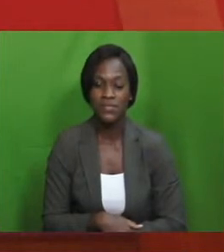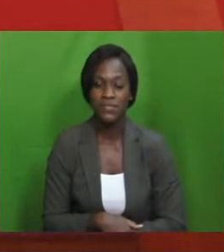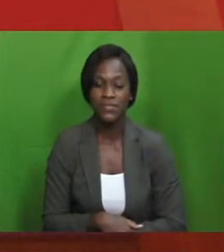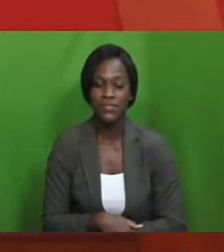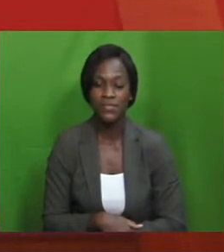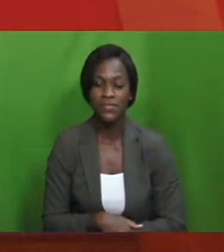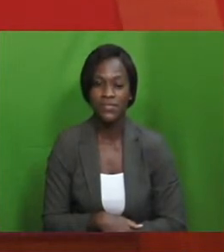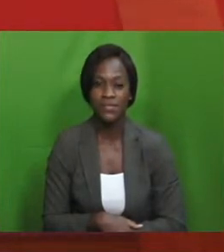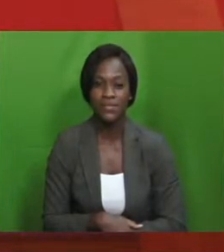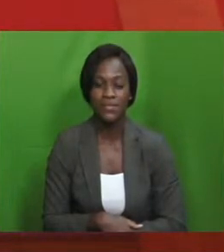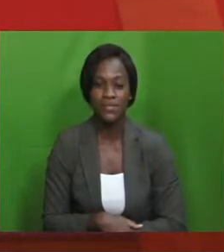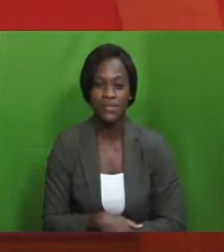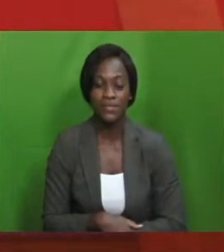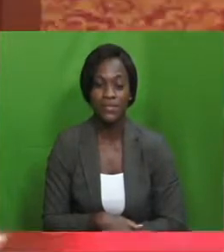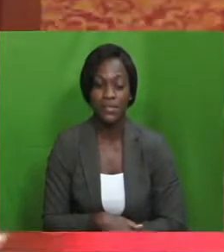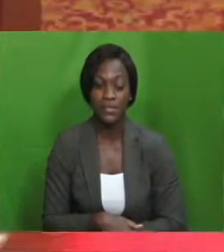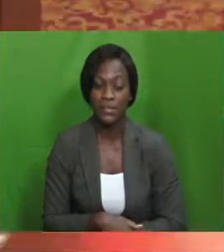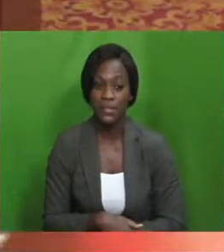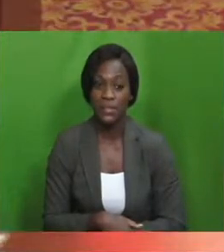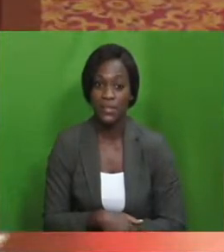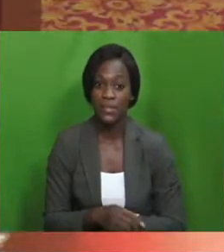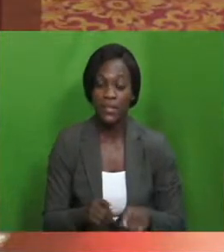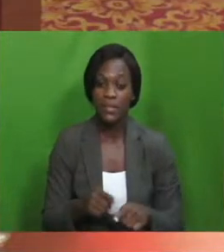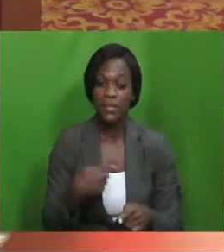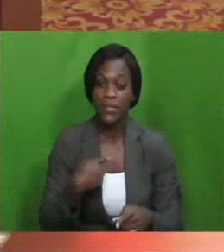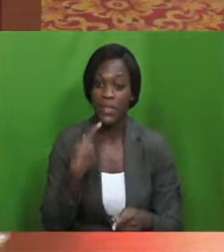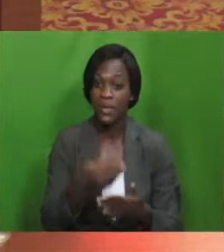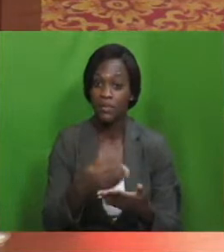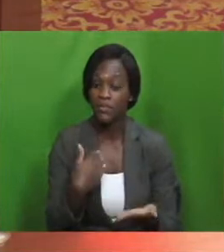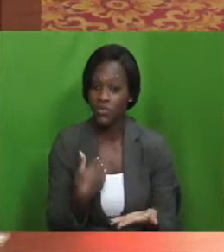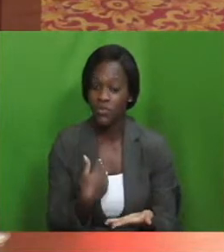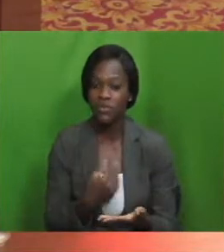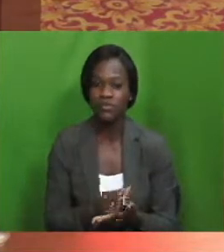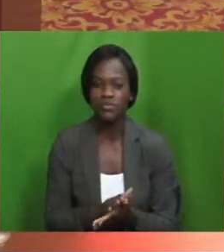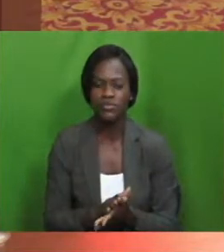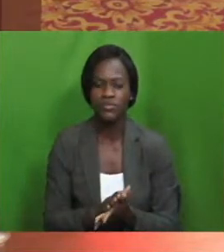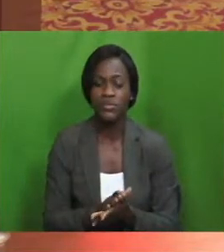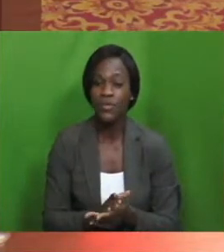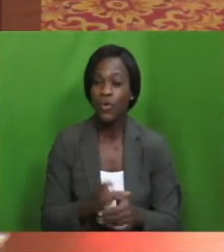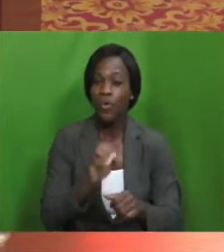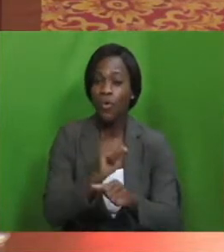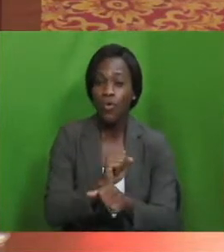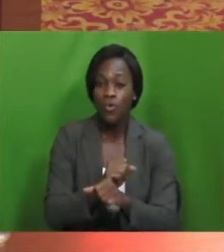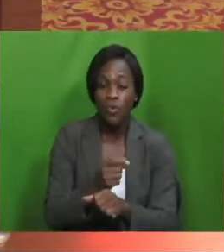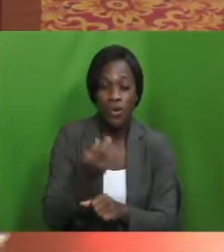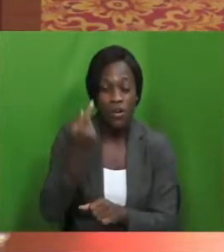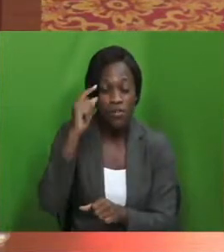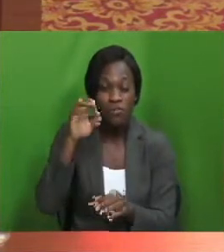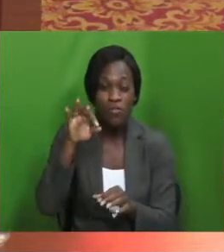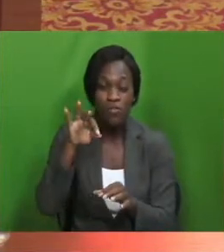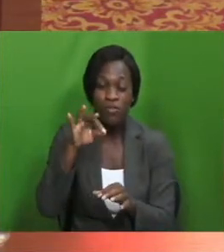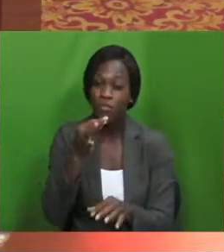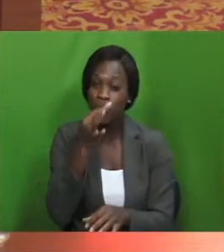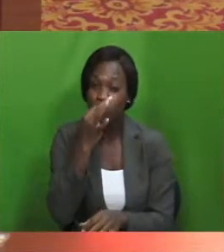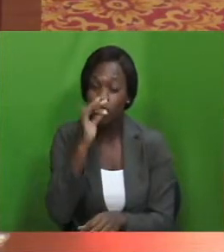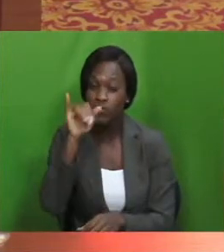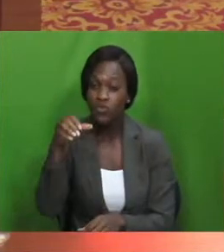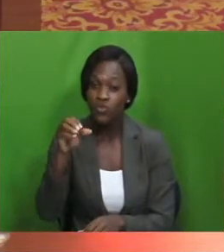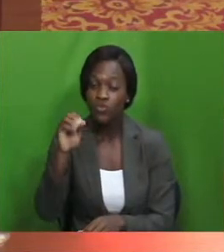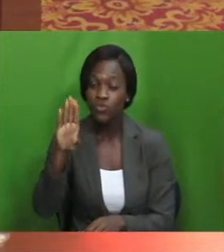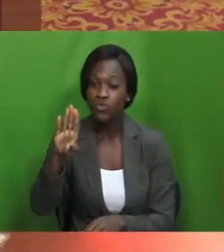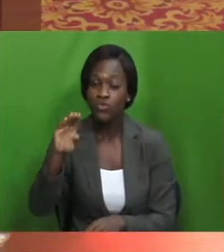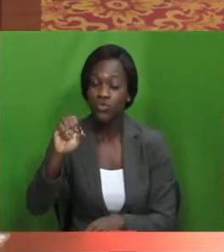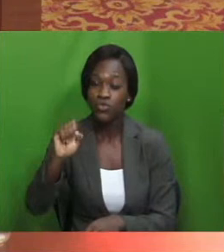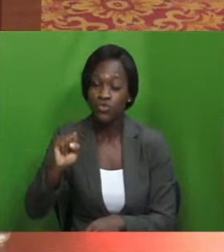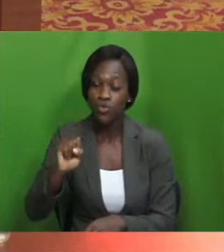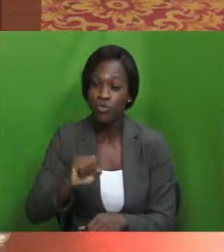Speaker, as I said, the combined effect of planting for food and jobs flagship program, including the livestock development module, that